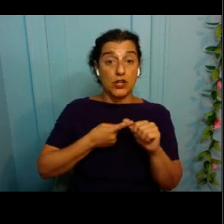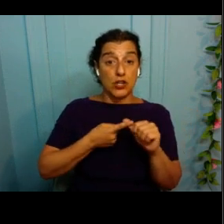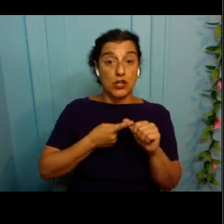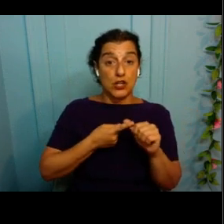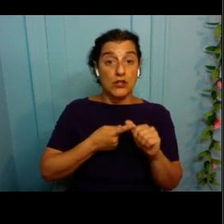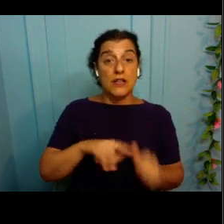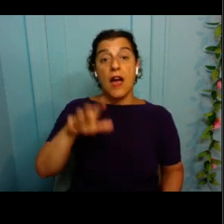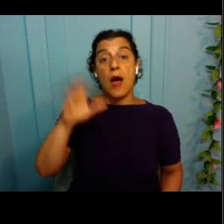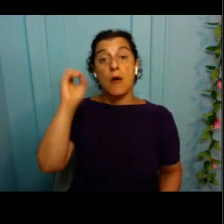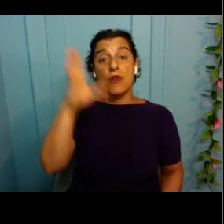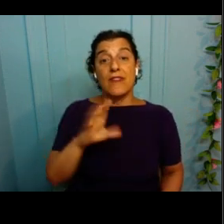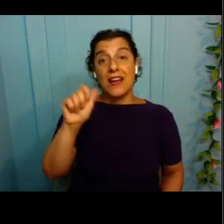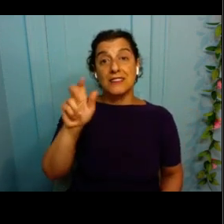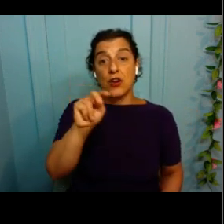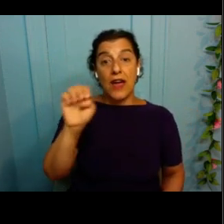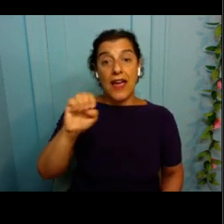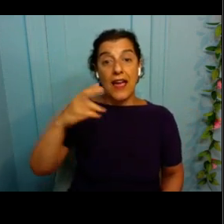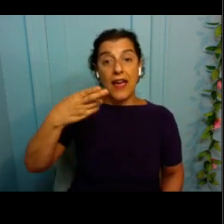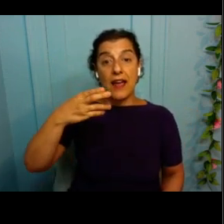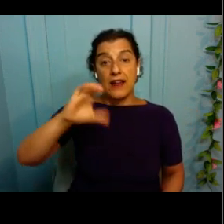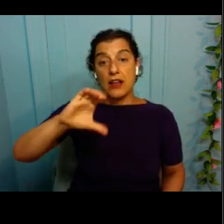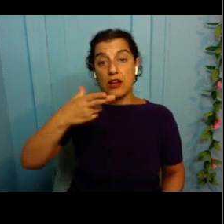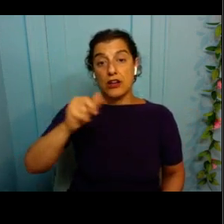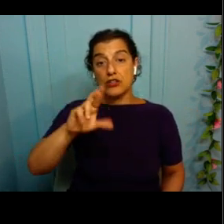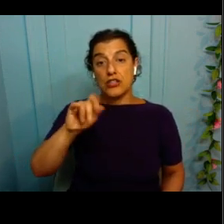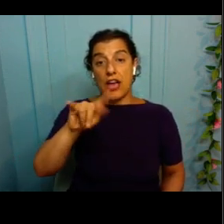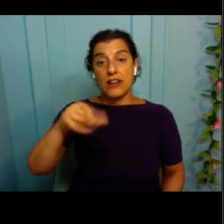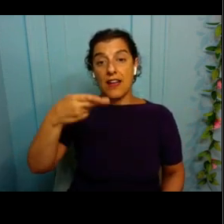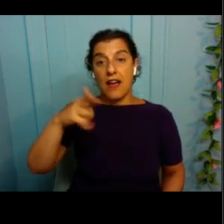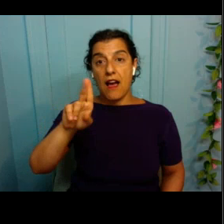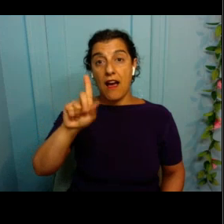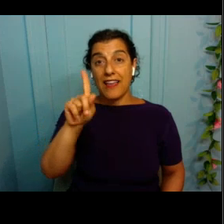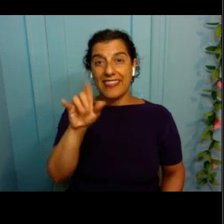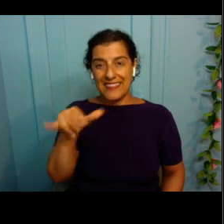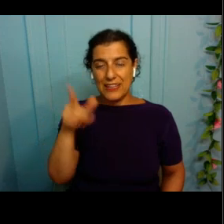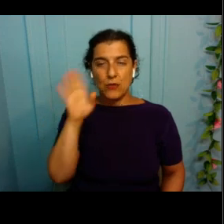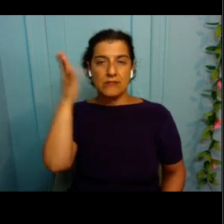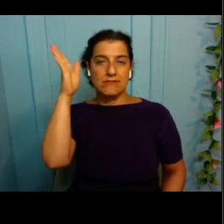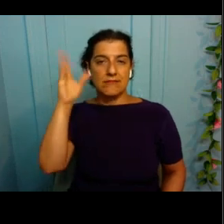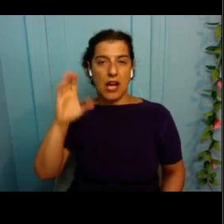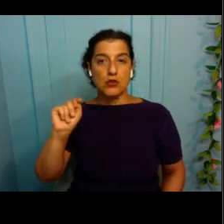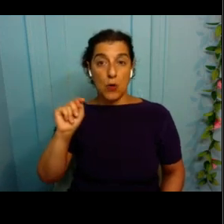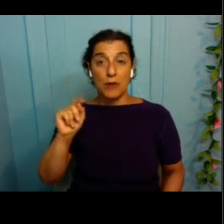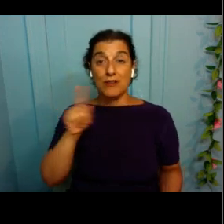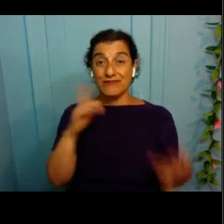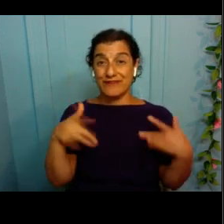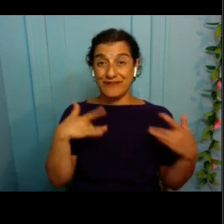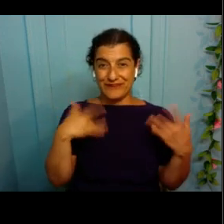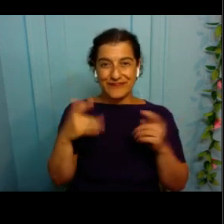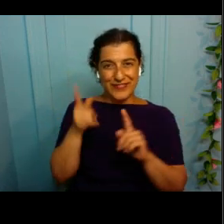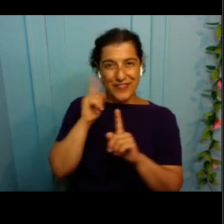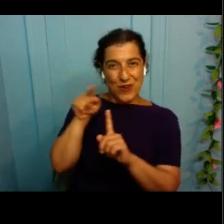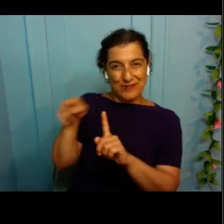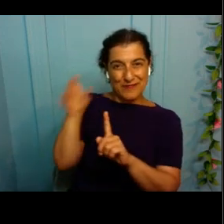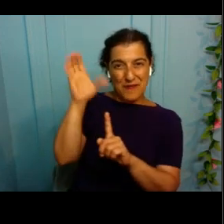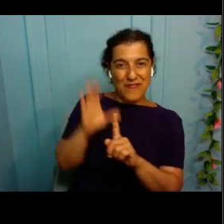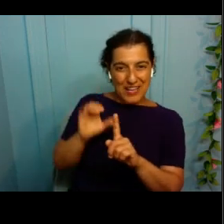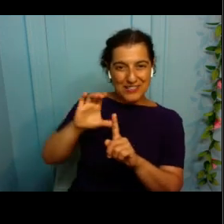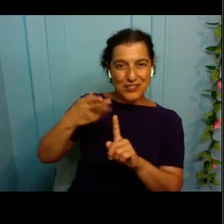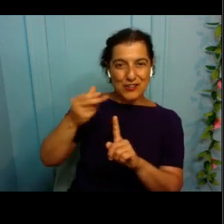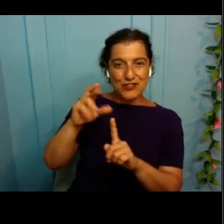is going to speak to us in October. And we're really excited about having Professor Charity Hudley come because